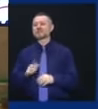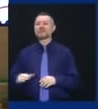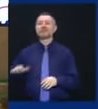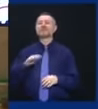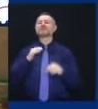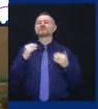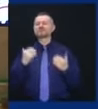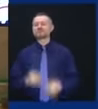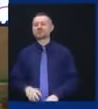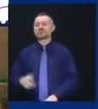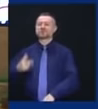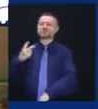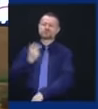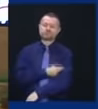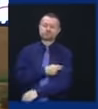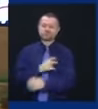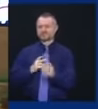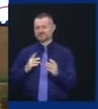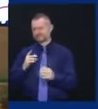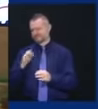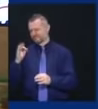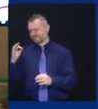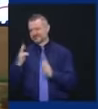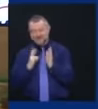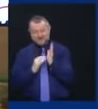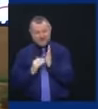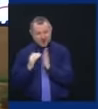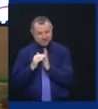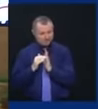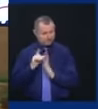already been vaccinated.